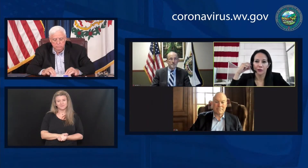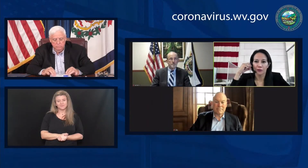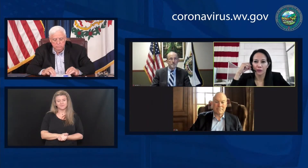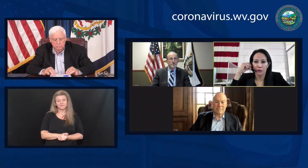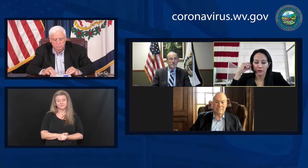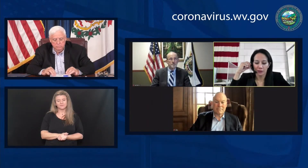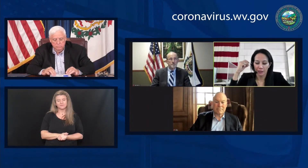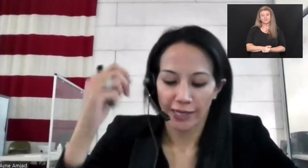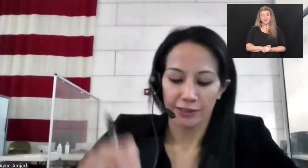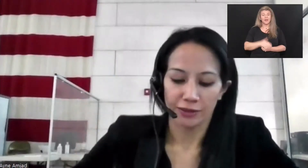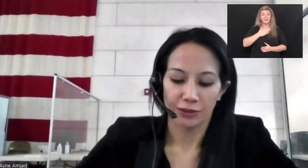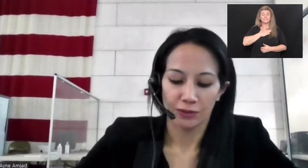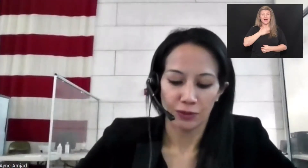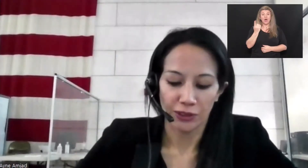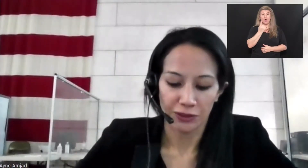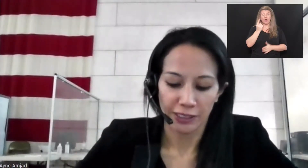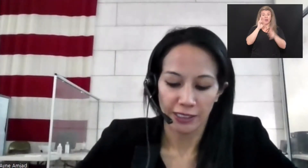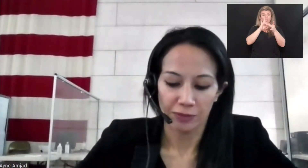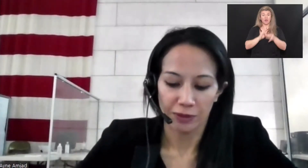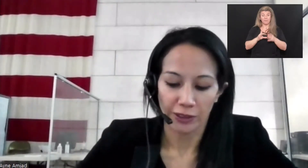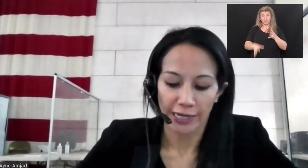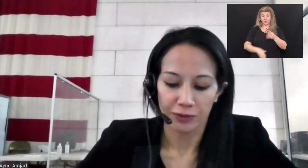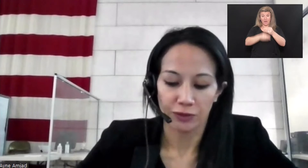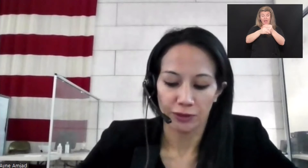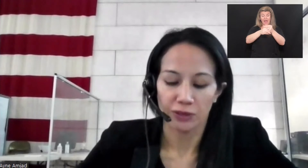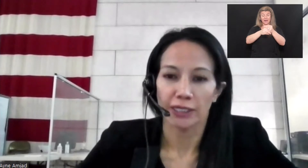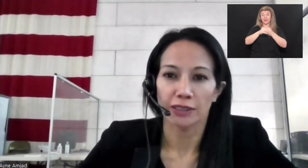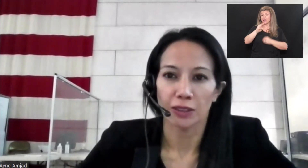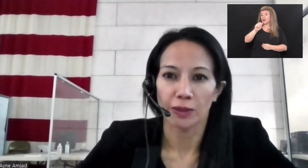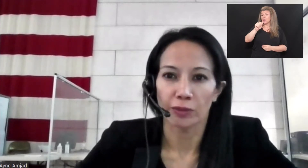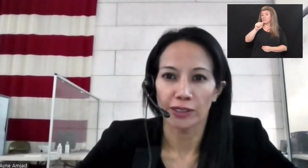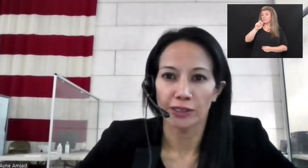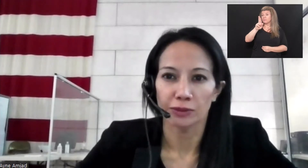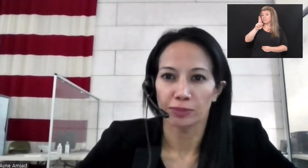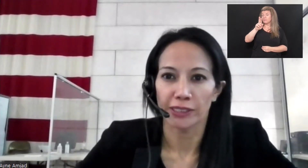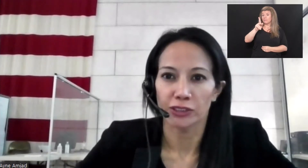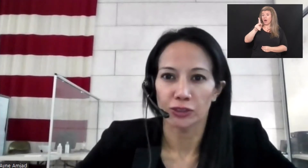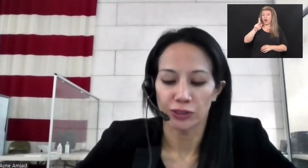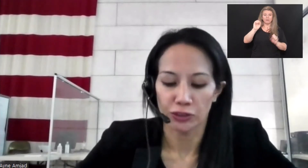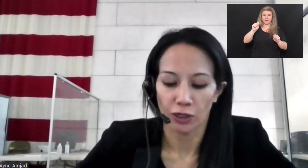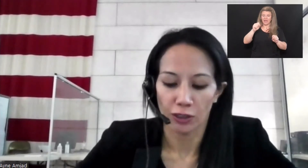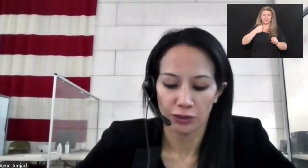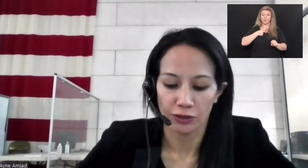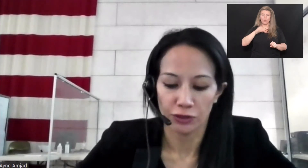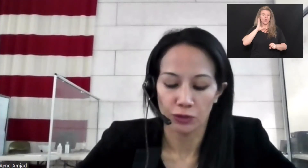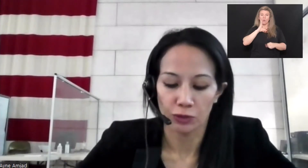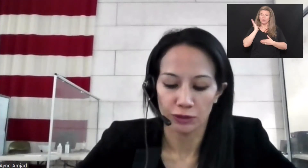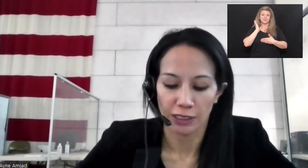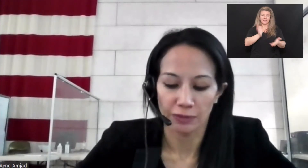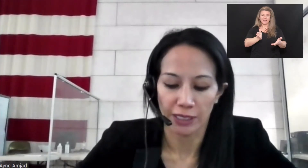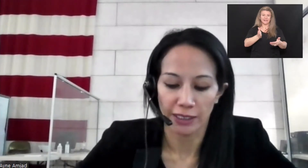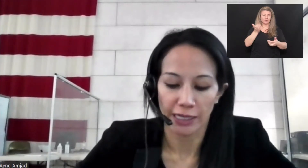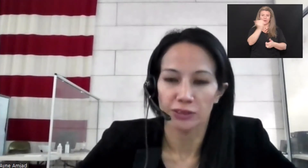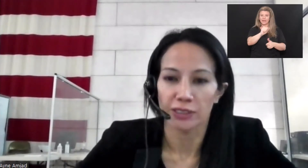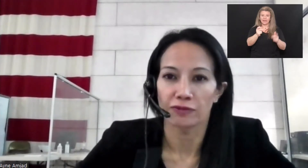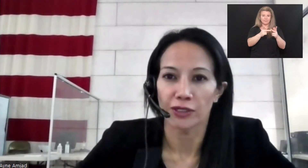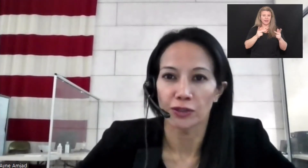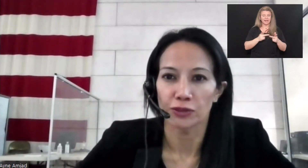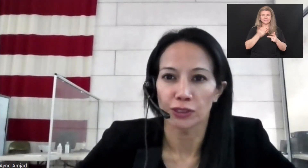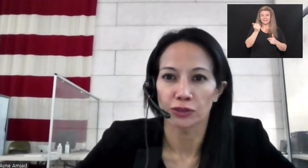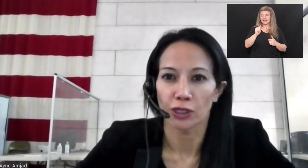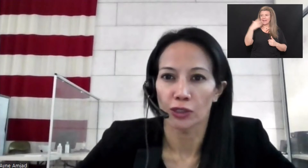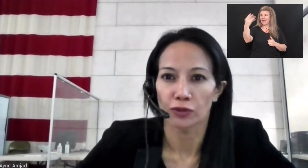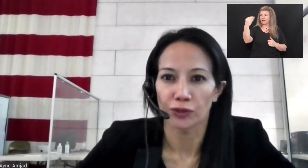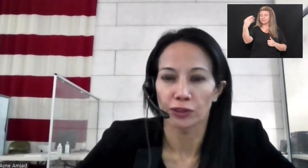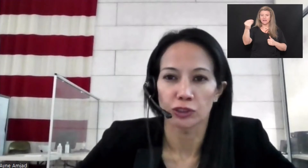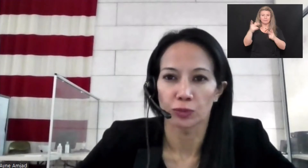Governor, the only thing I'll add to what you're saying, but Mark absolutely will take it to where any place students are, to the schools, to any outside venues,